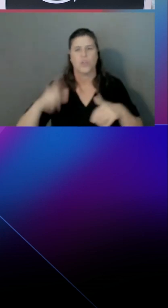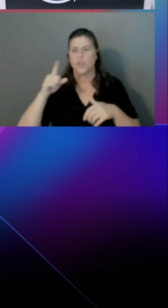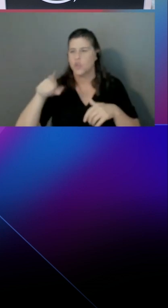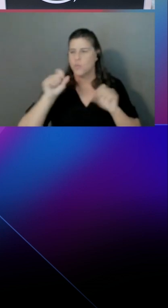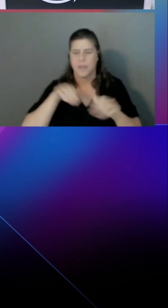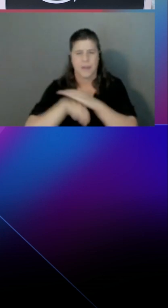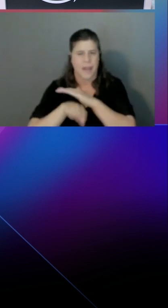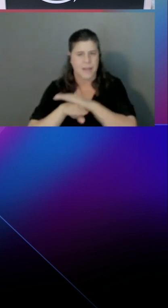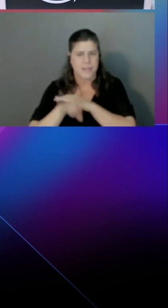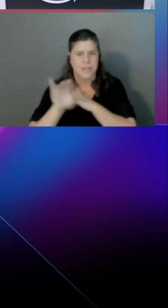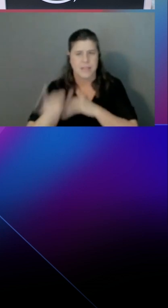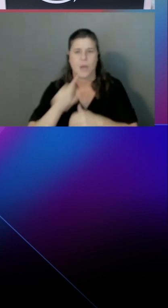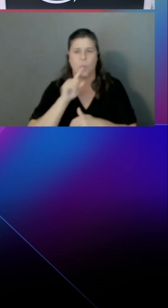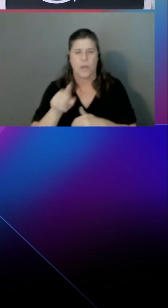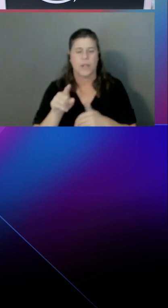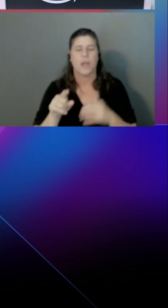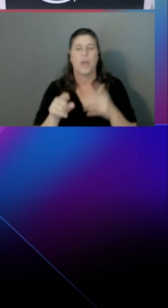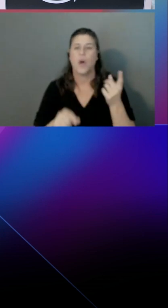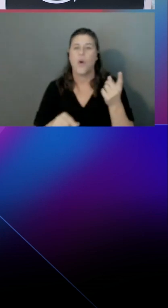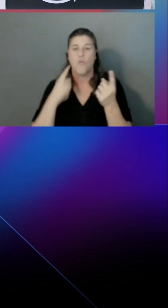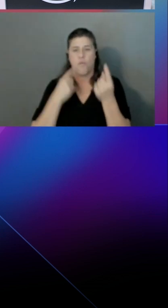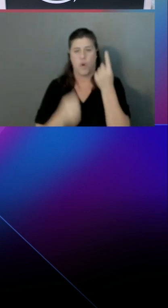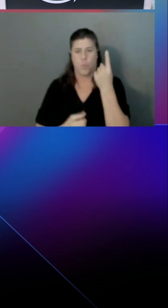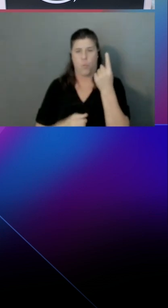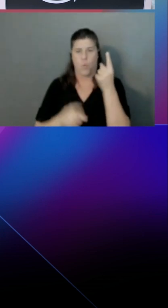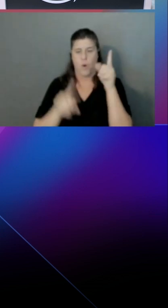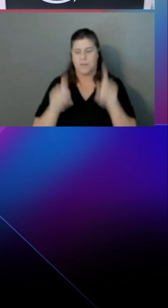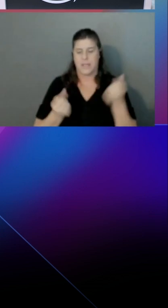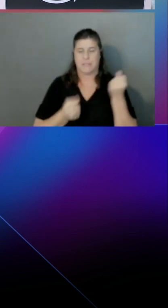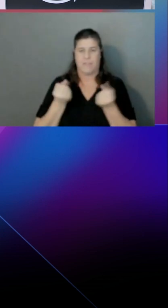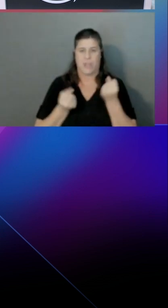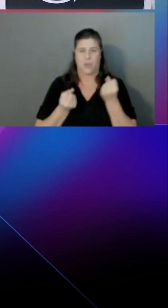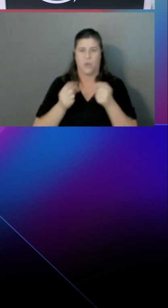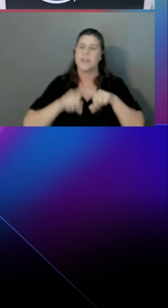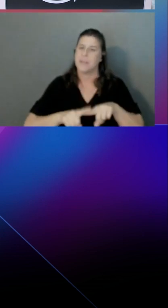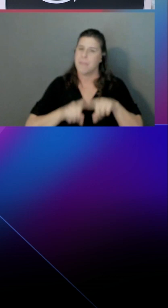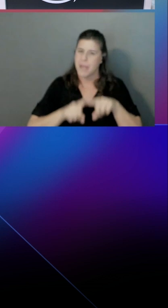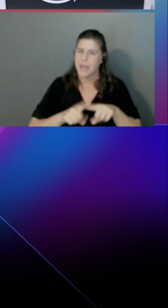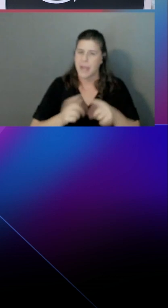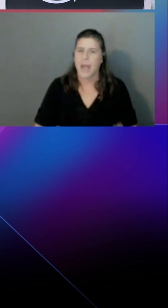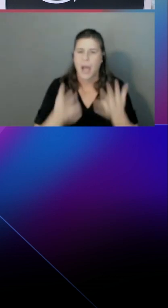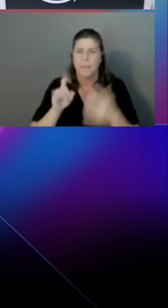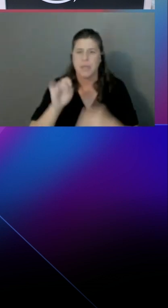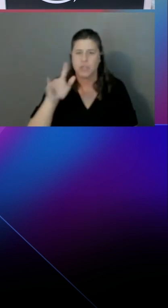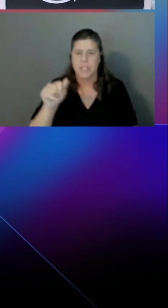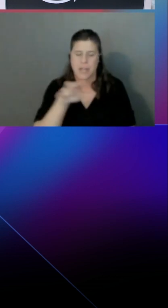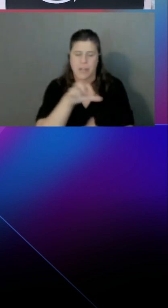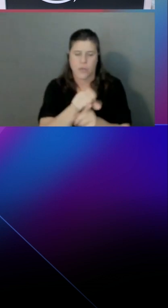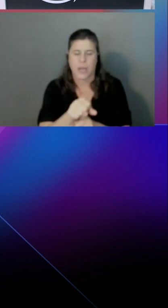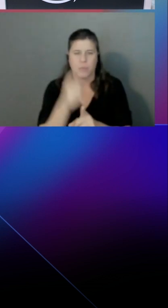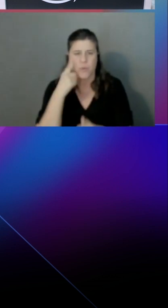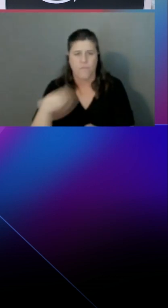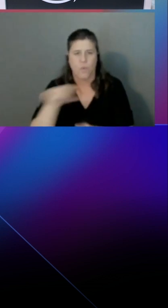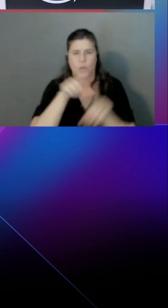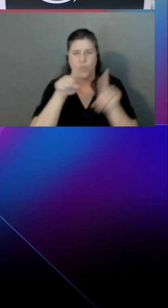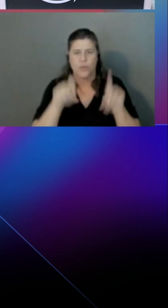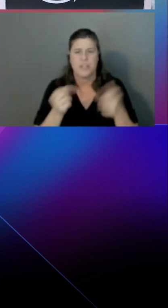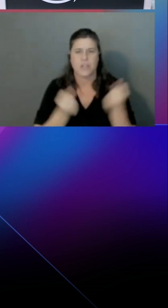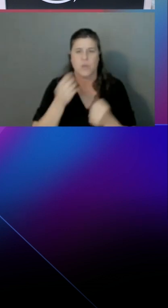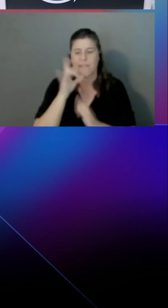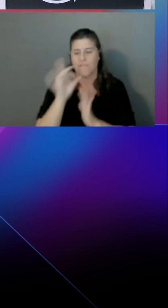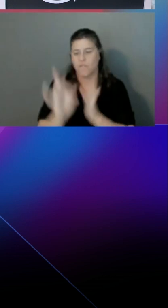with... Just for one test vehicle, depending on how much data they're capturing on the test drive for an 8-hour period of